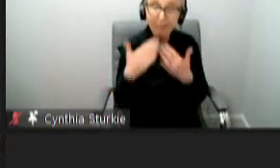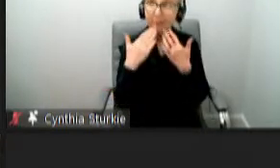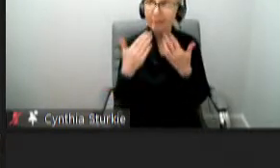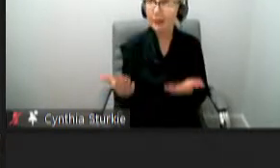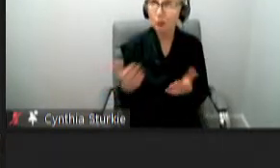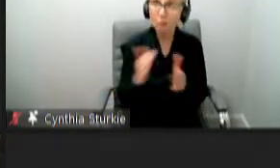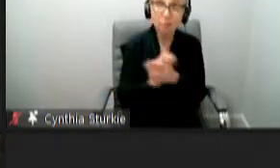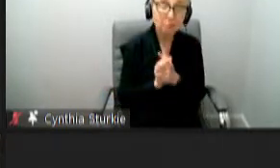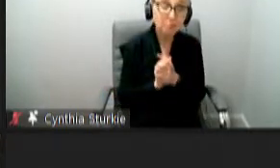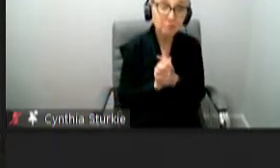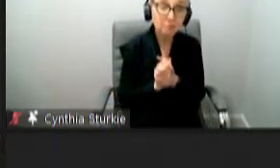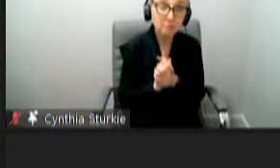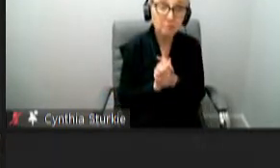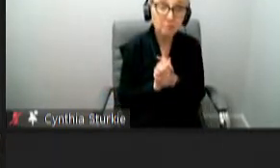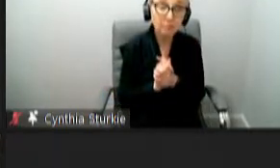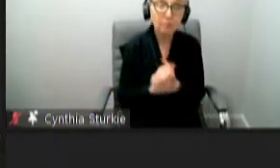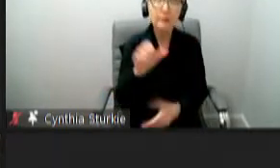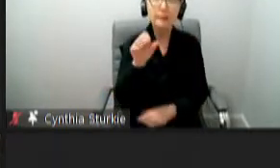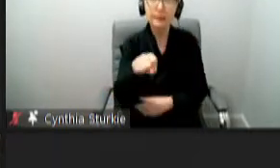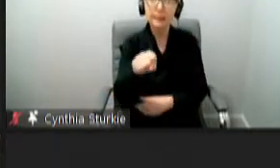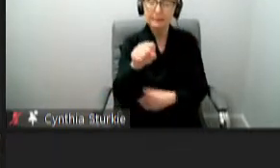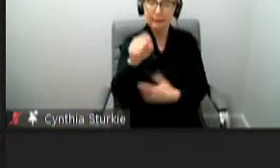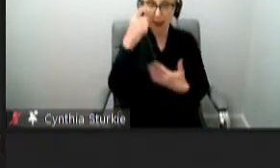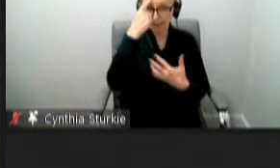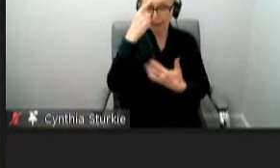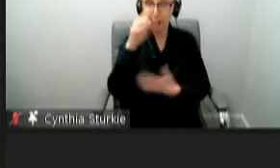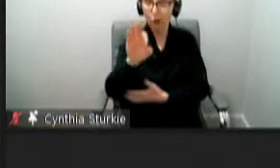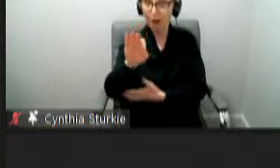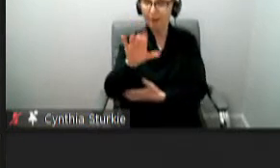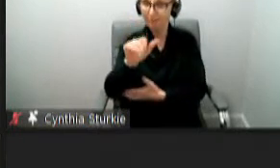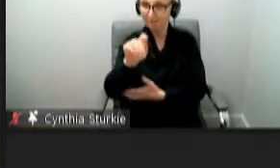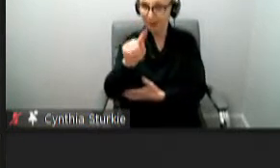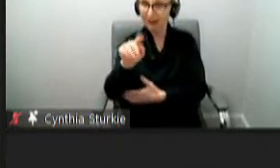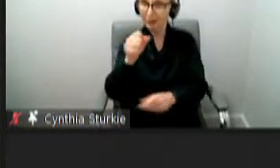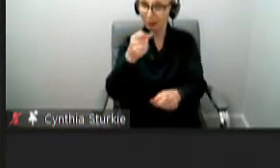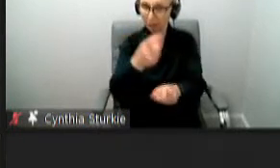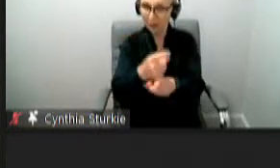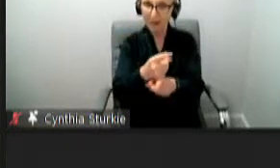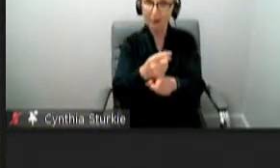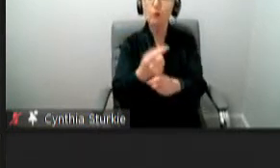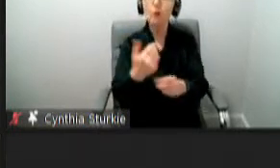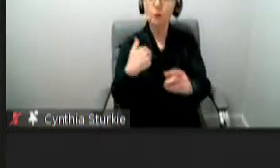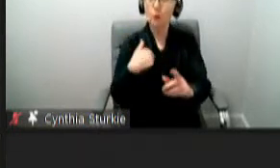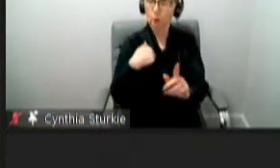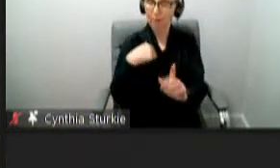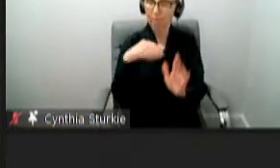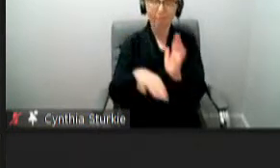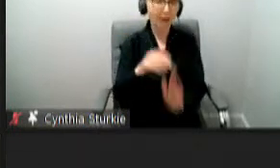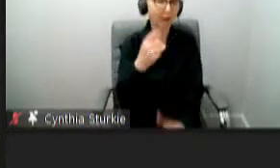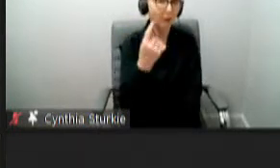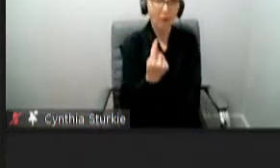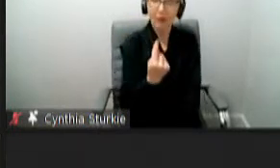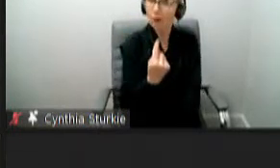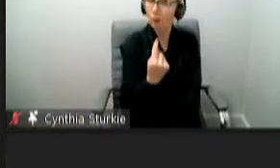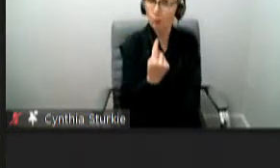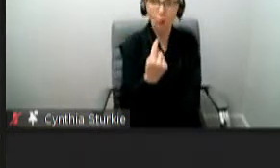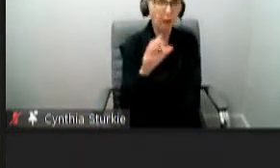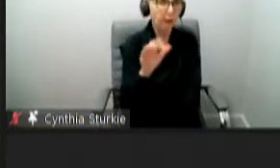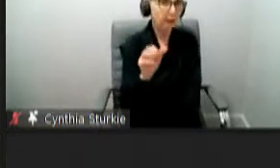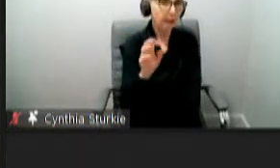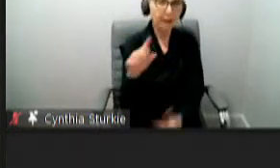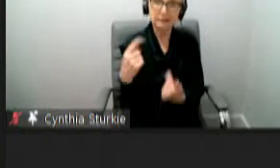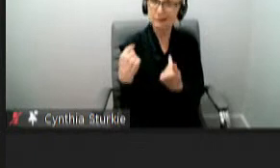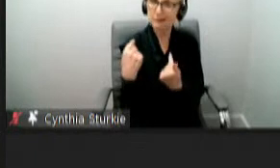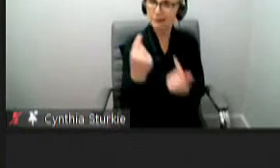much. Yes, I think you got your facts right there. We have at this point just seen that one case so far